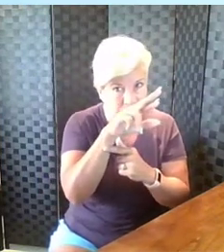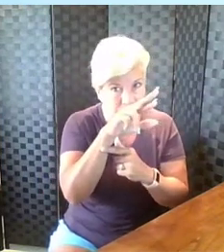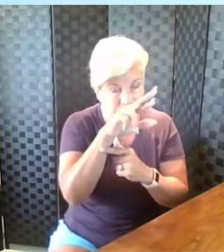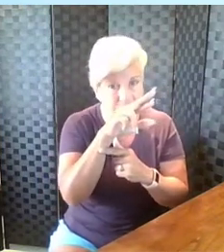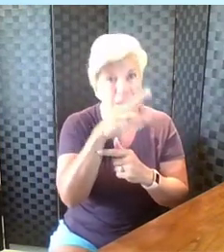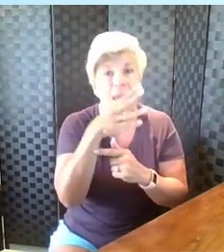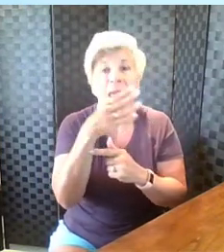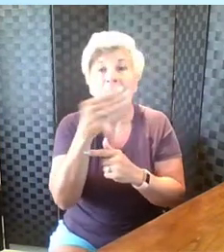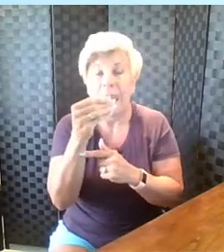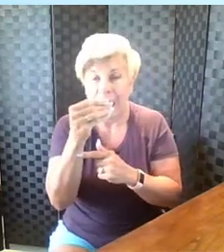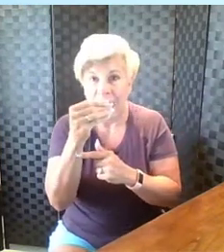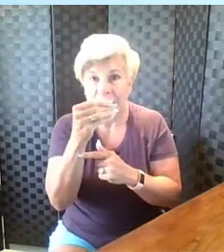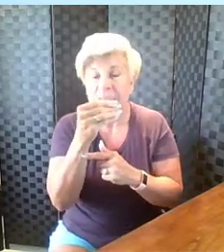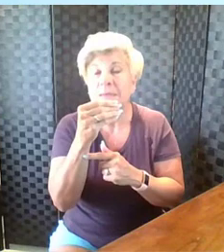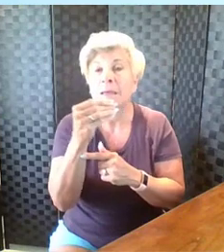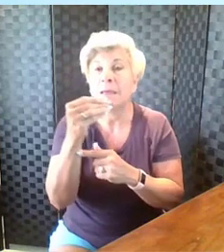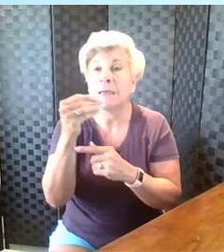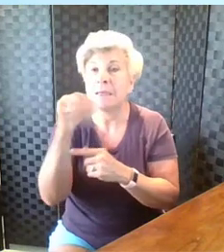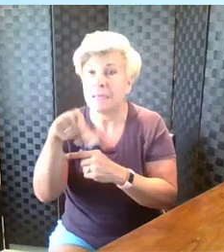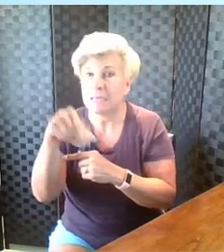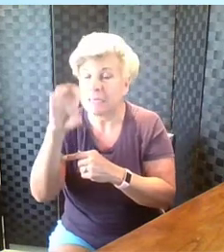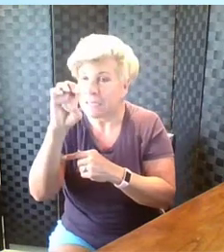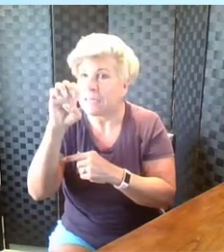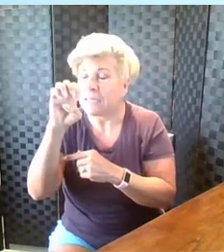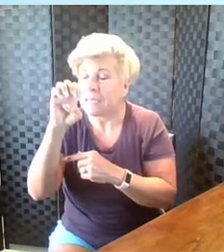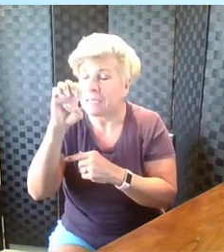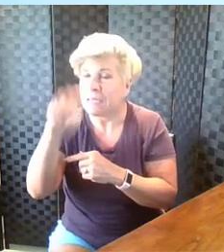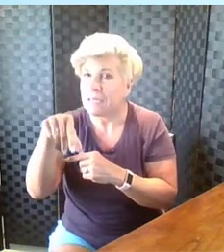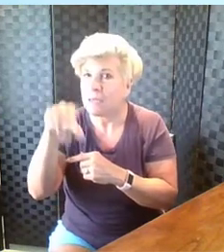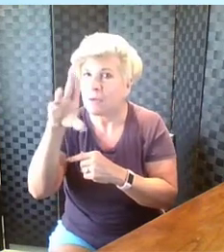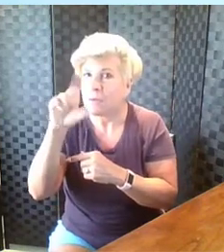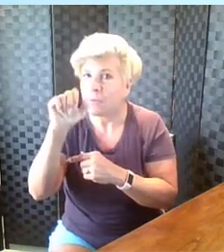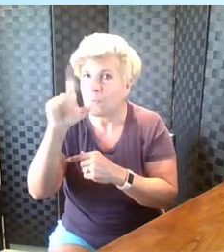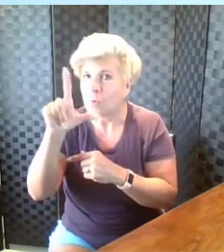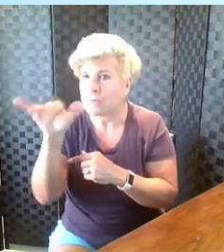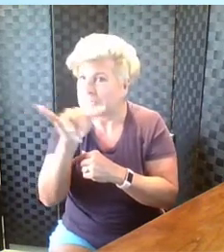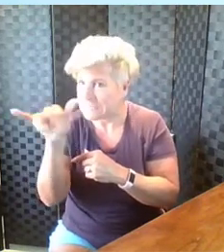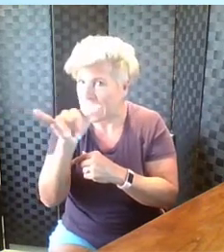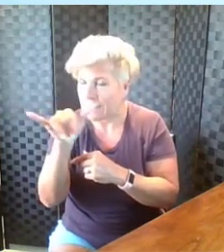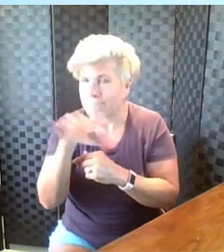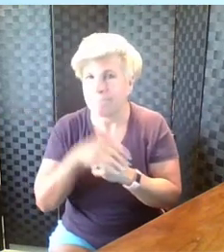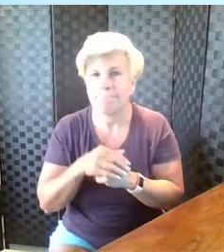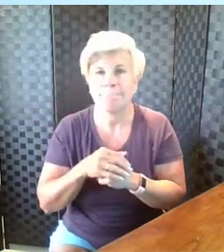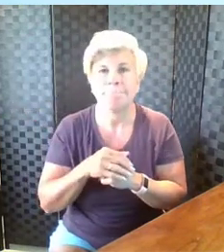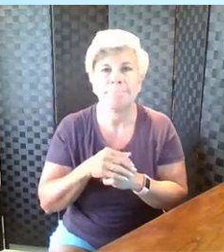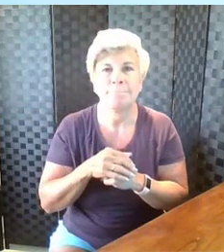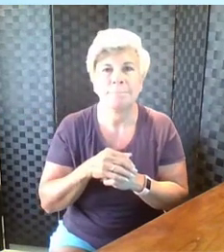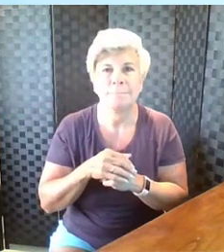We have greater, which means more, and we have equal, which means the same. All right.